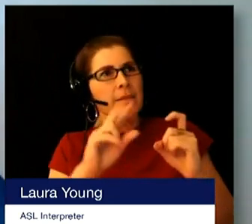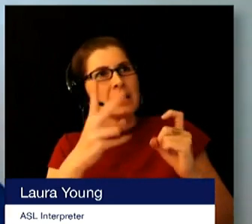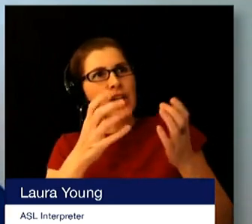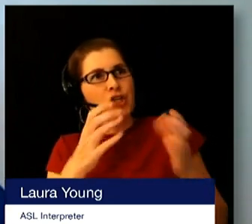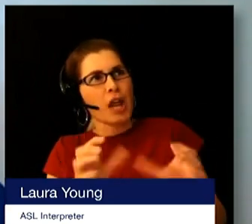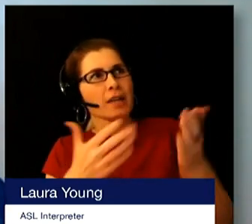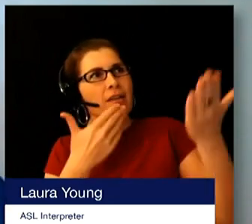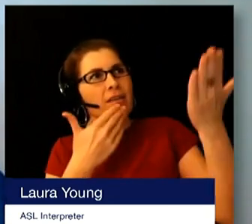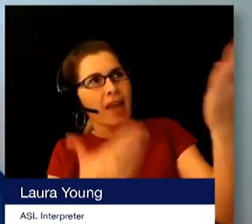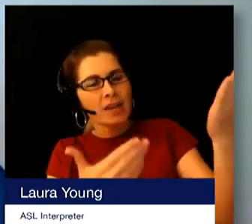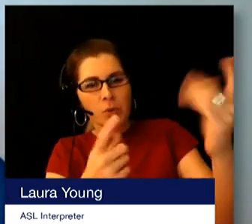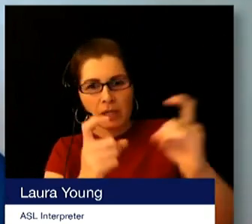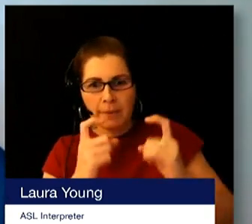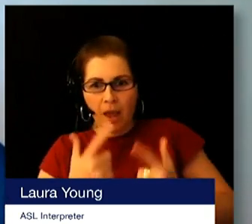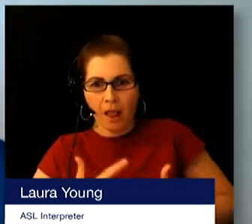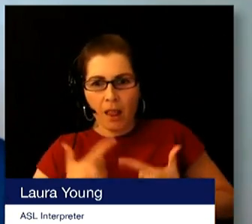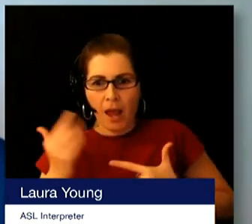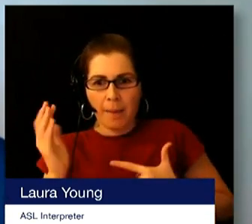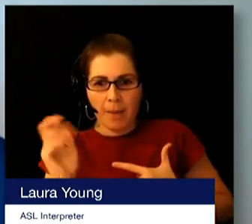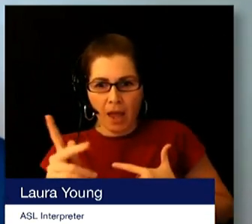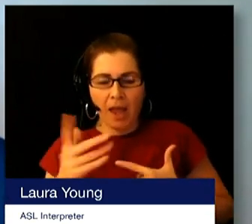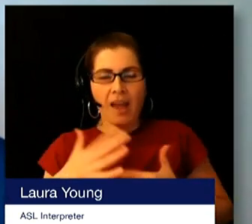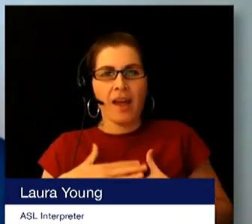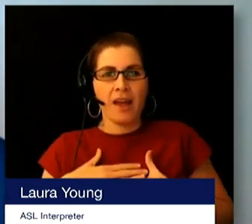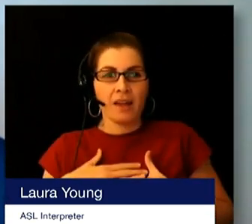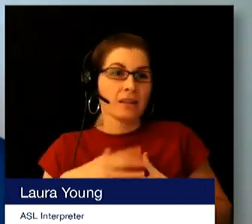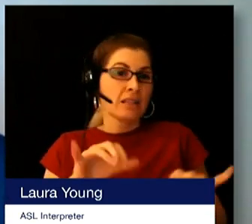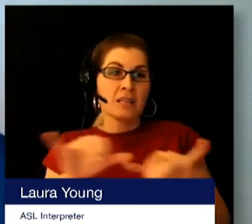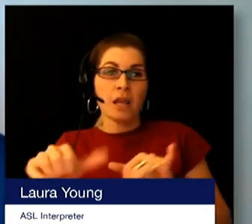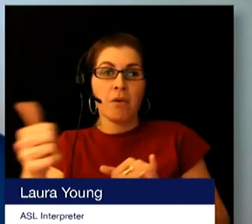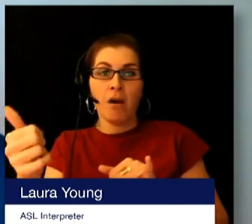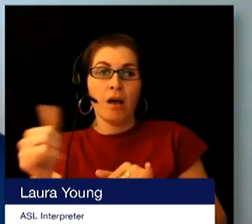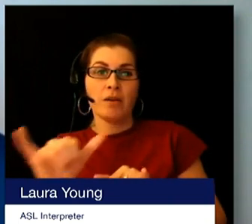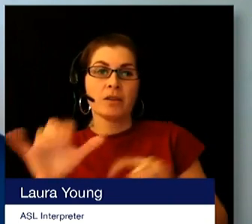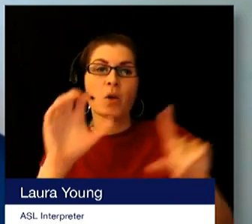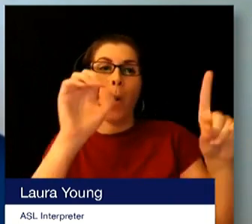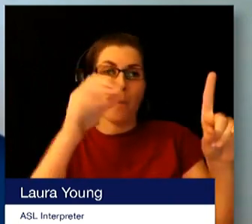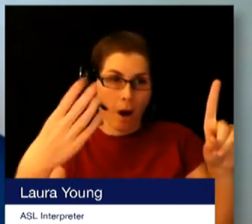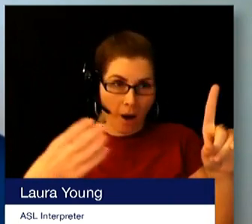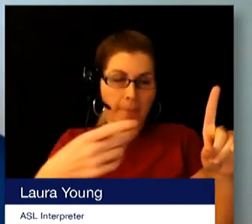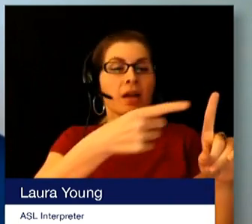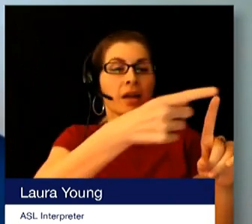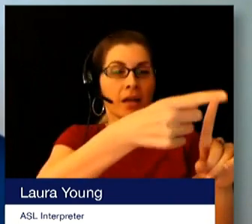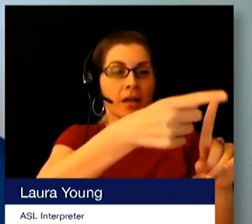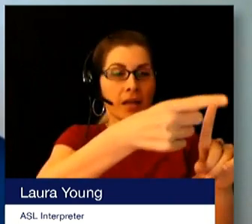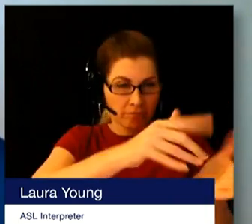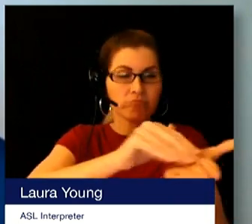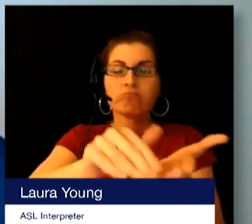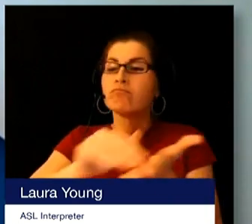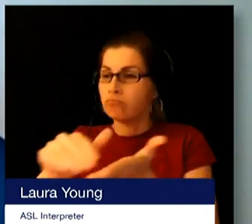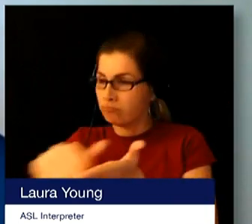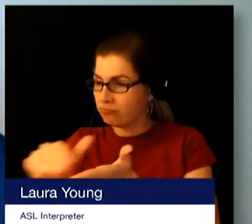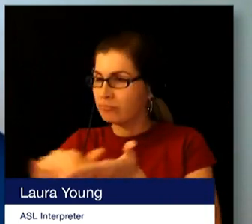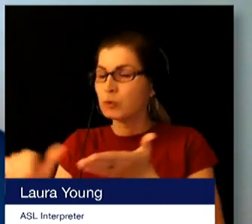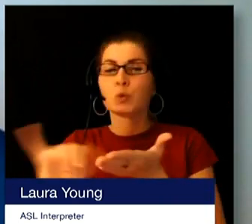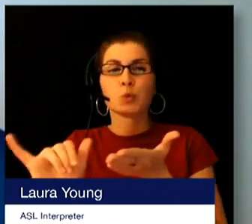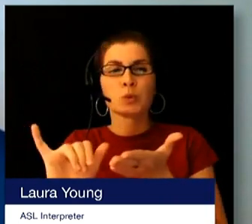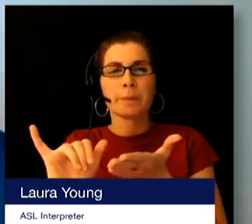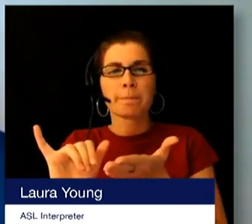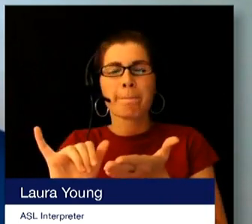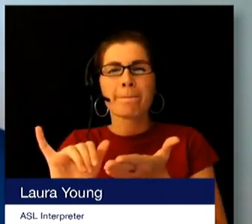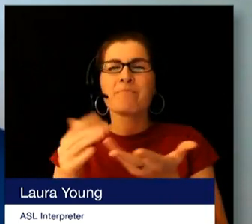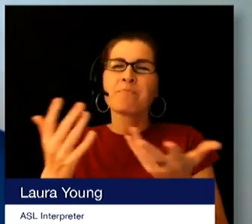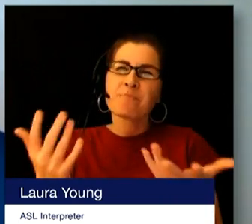being given your life back, like I was, and so many other individuals that President Barack Obama granted clemency to. So it's about just not